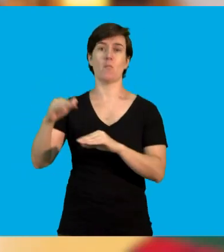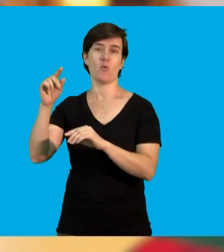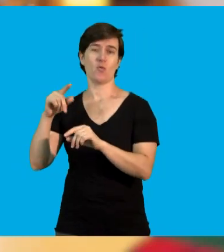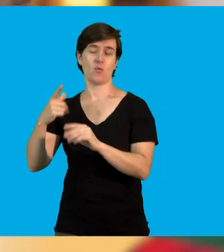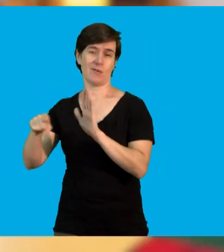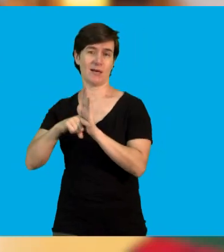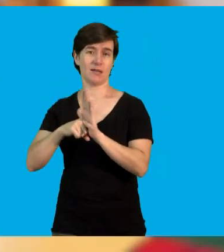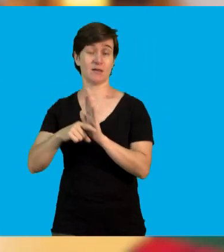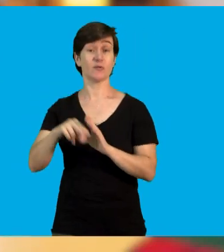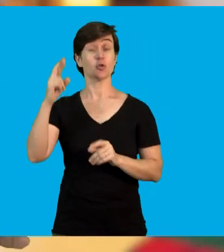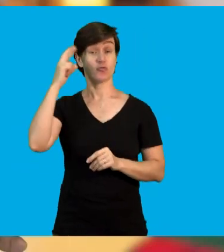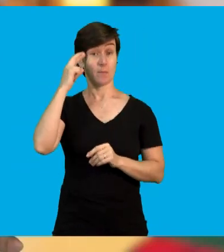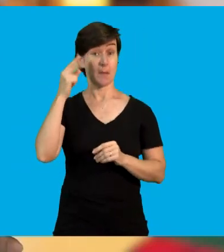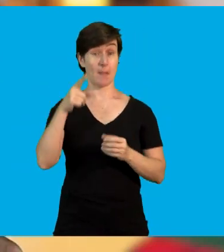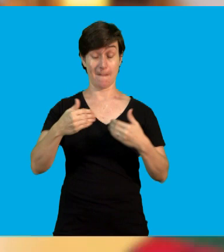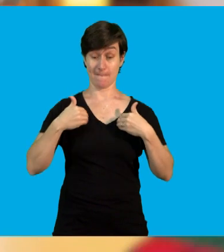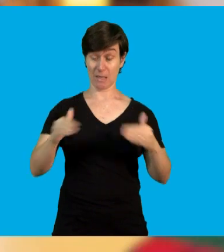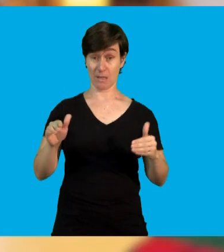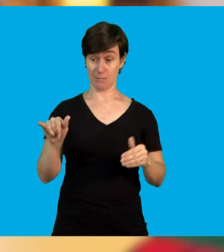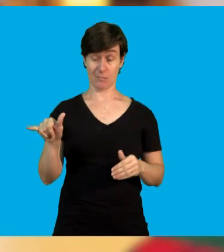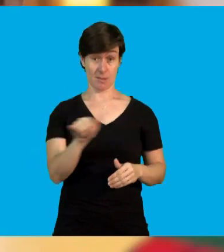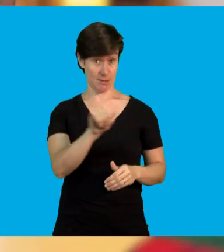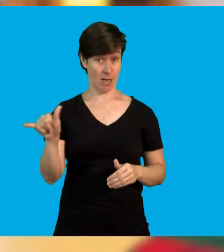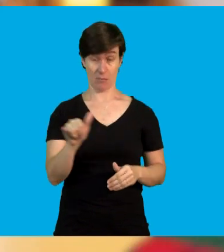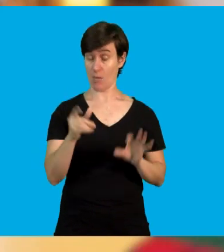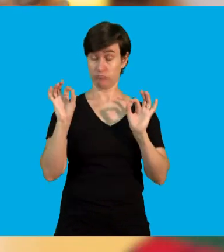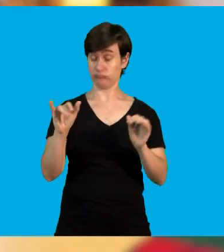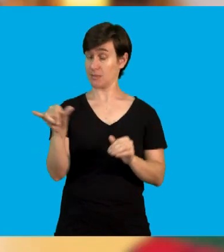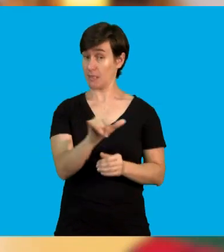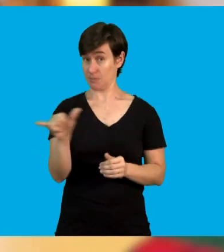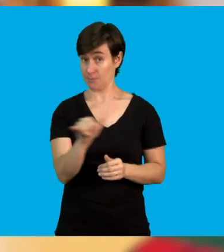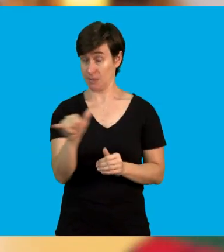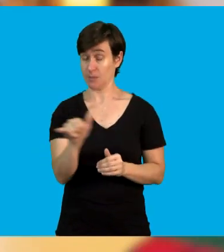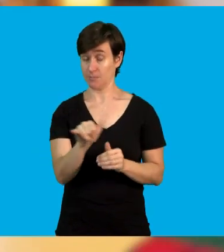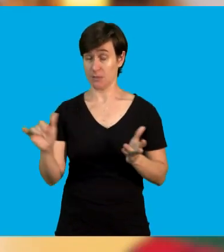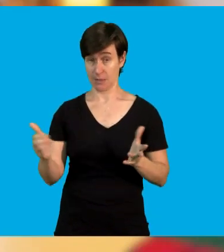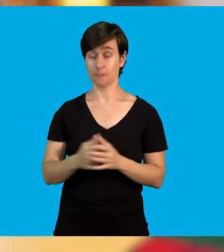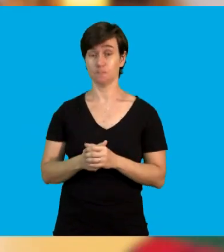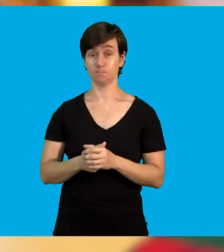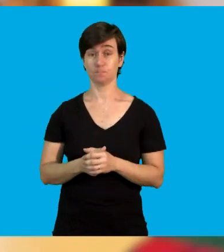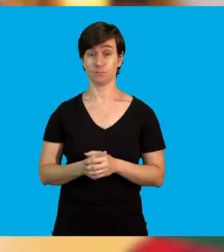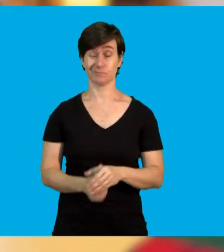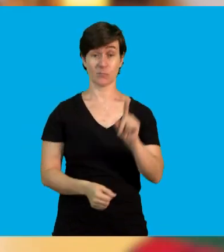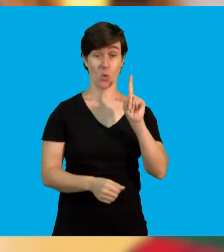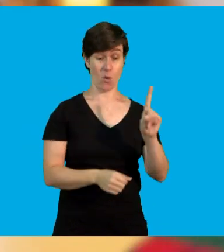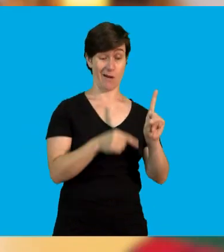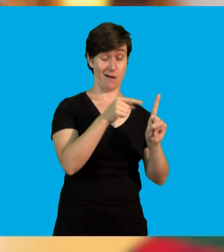of the reaction, there's an equal number of protons and the equal number of electrons on each electrode. So once